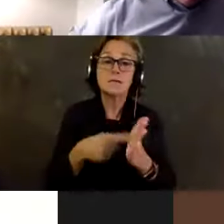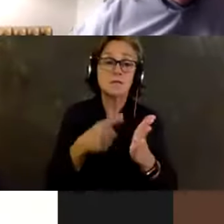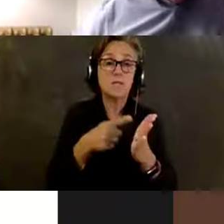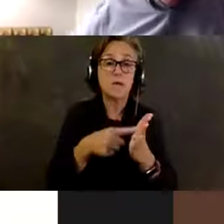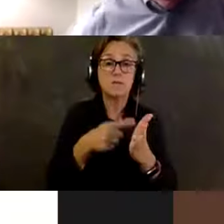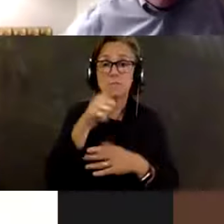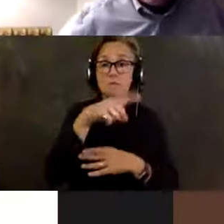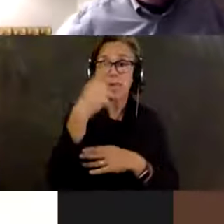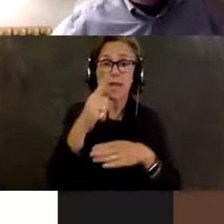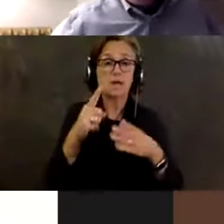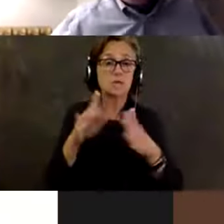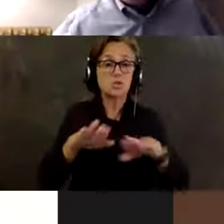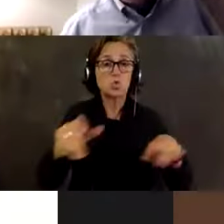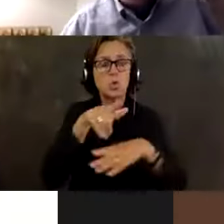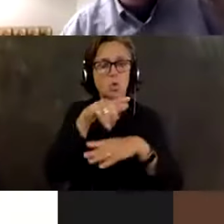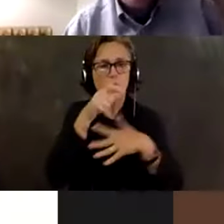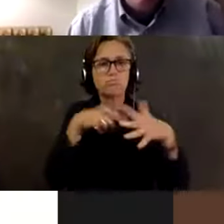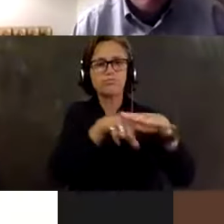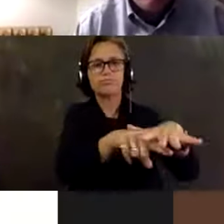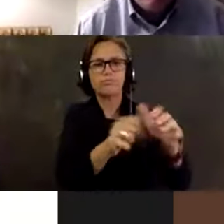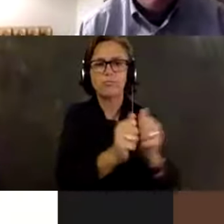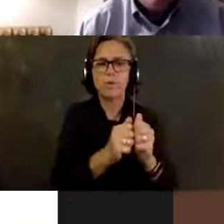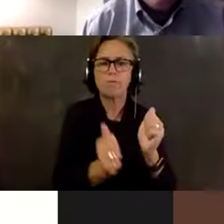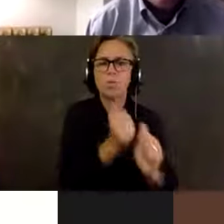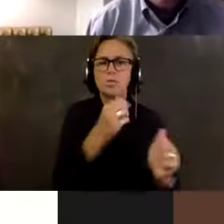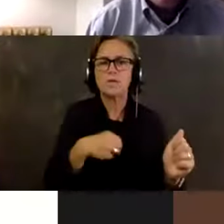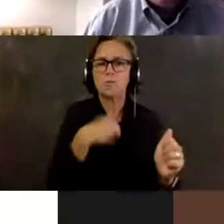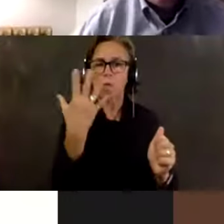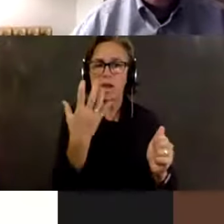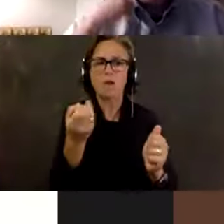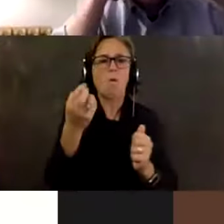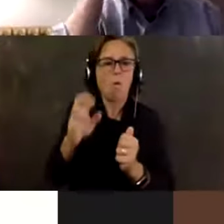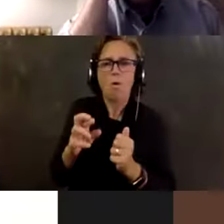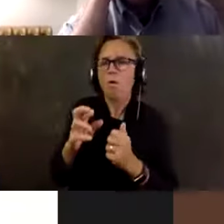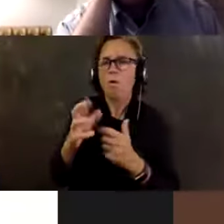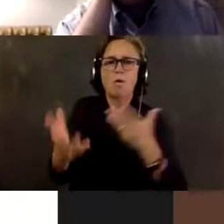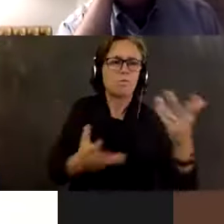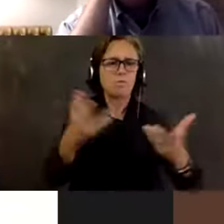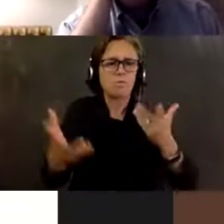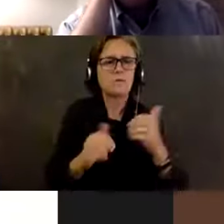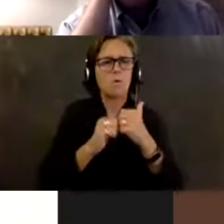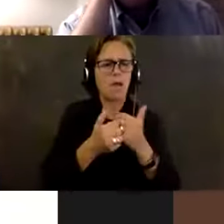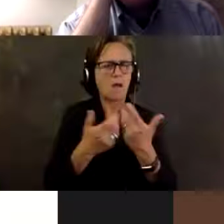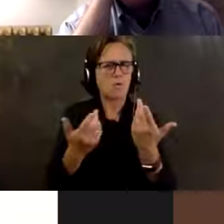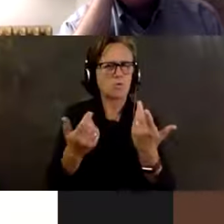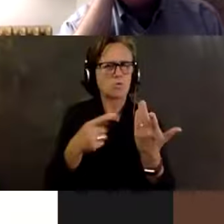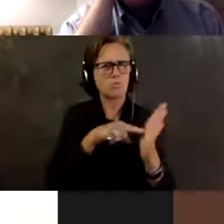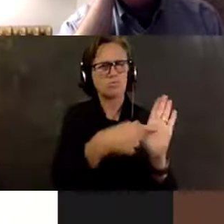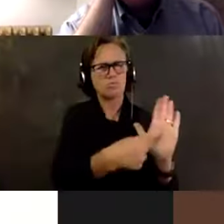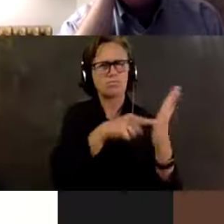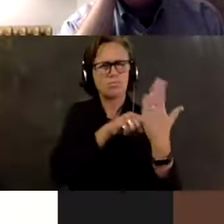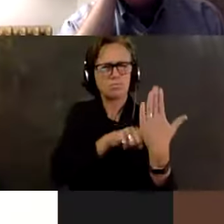a predominantly minority school, and their different experiences. So that's an opportunity for them to see the different experiences,